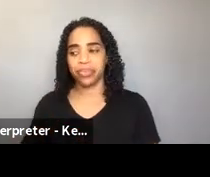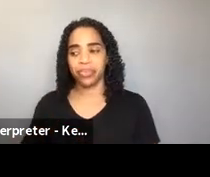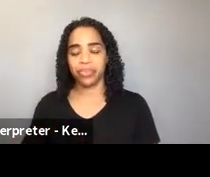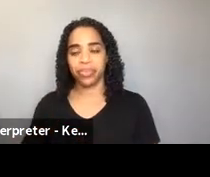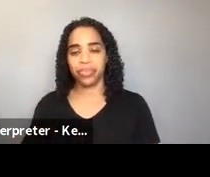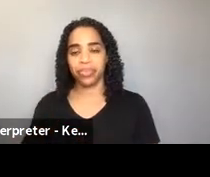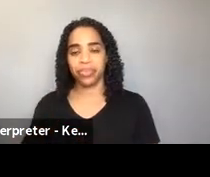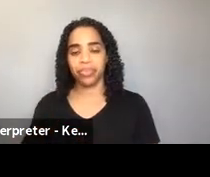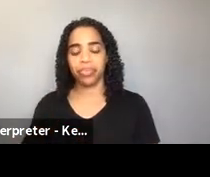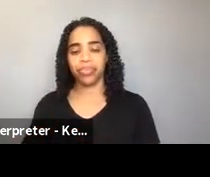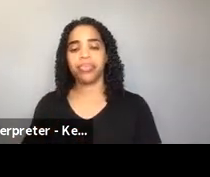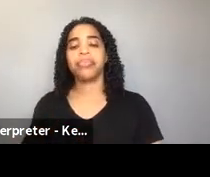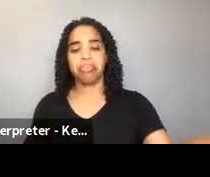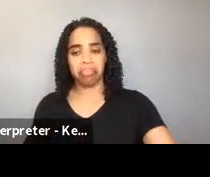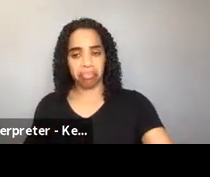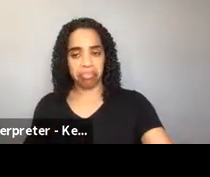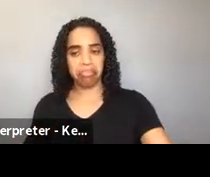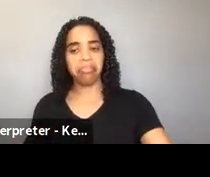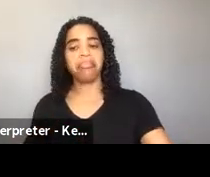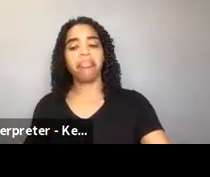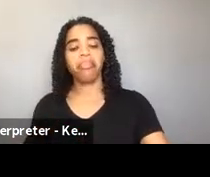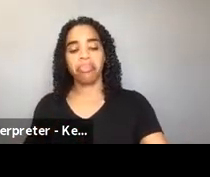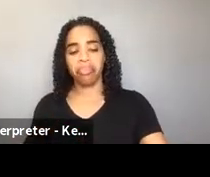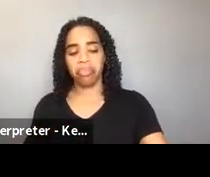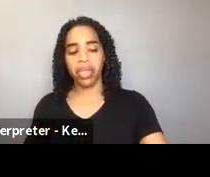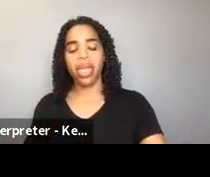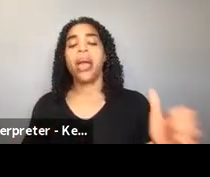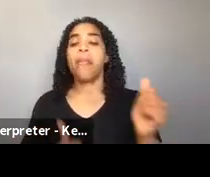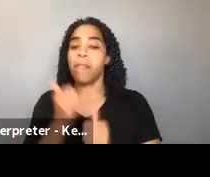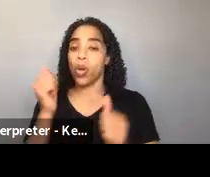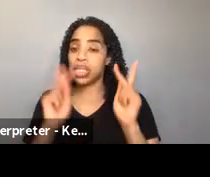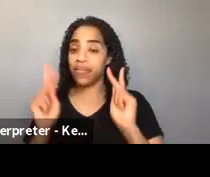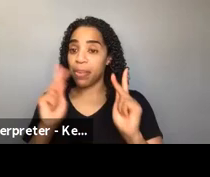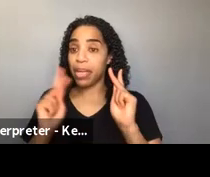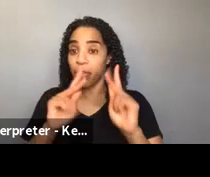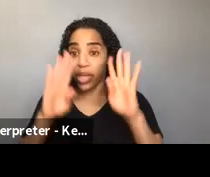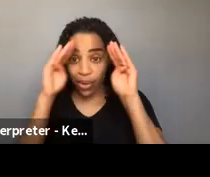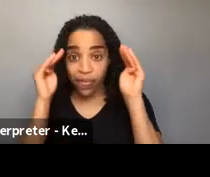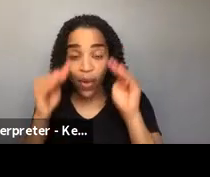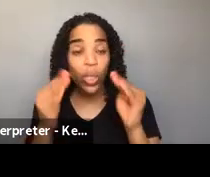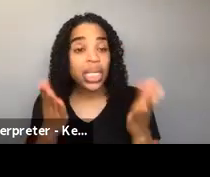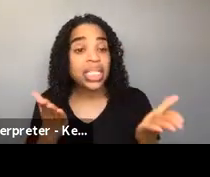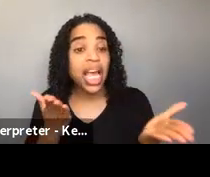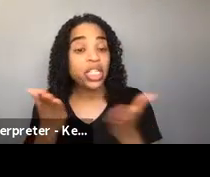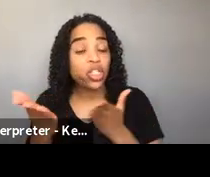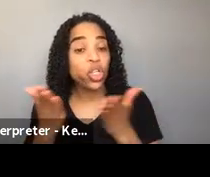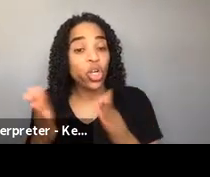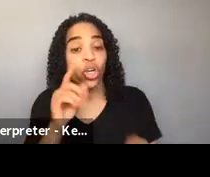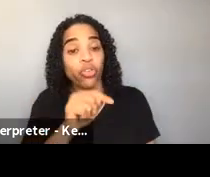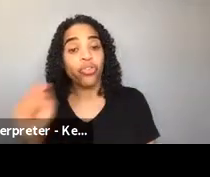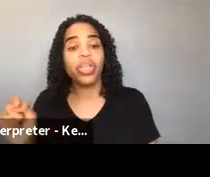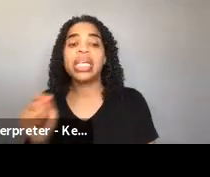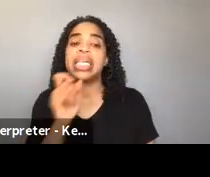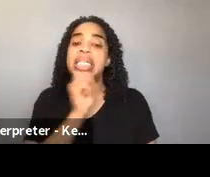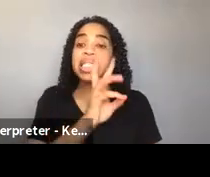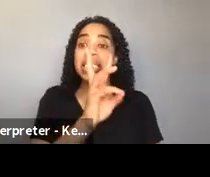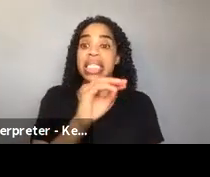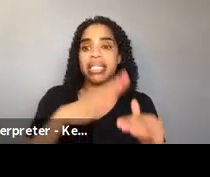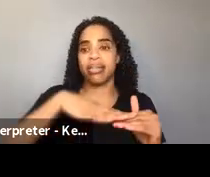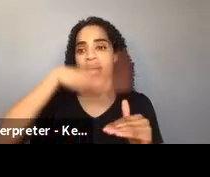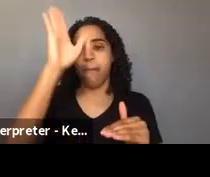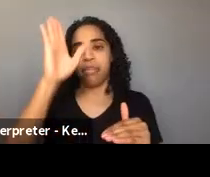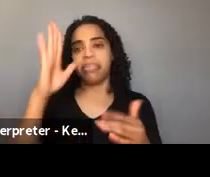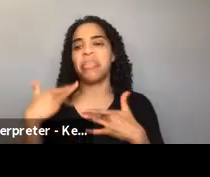Again, the majority of the folks that we're serving, the majority of contacts are with people at 60 years of age and older.